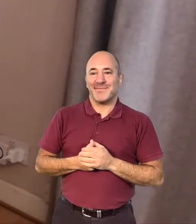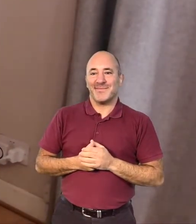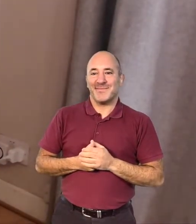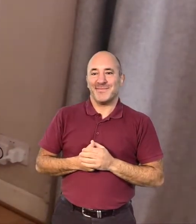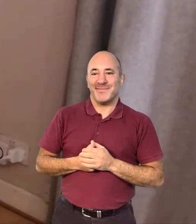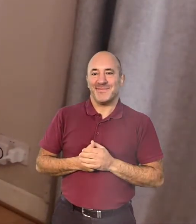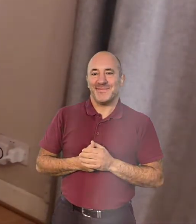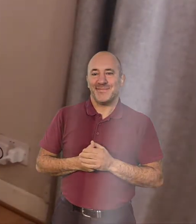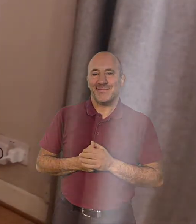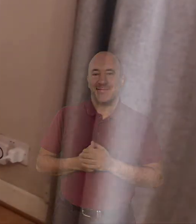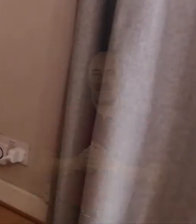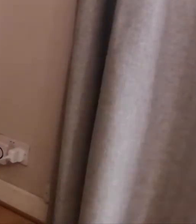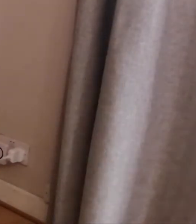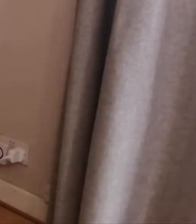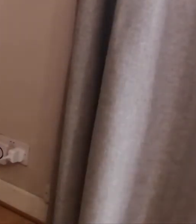across the floor.